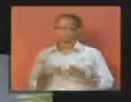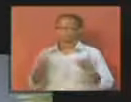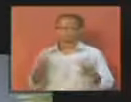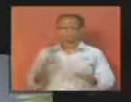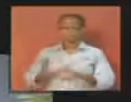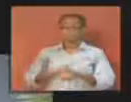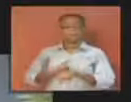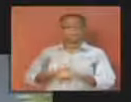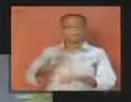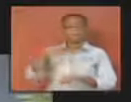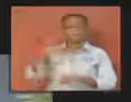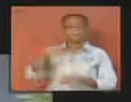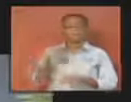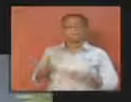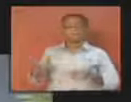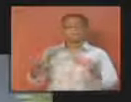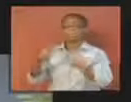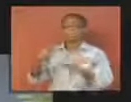vaccine. She went to